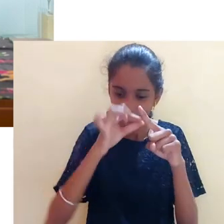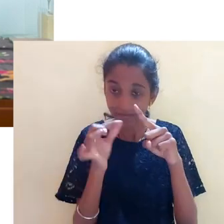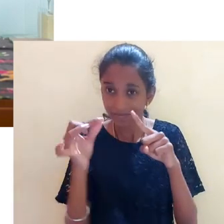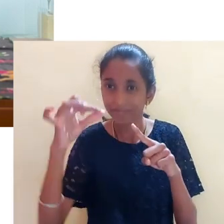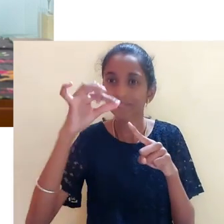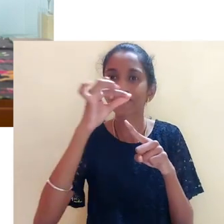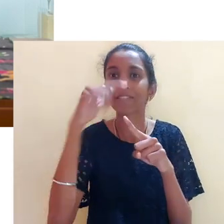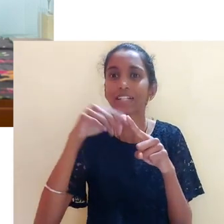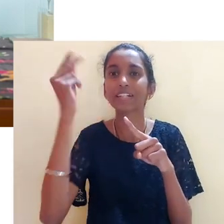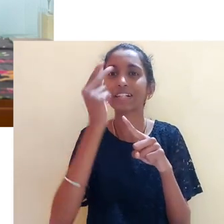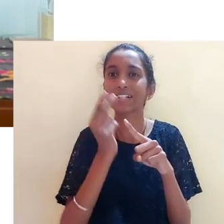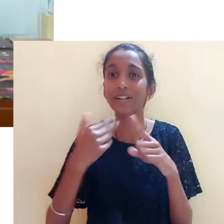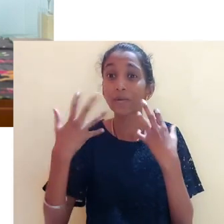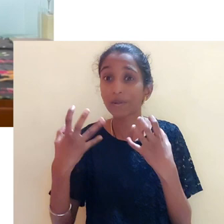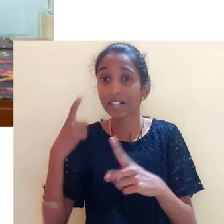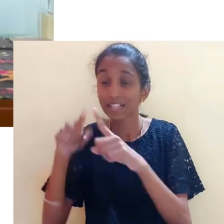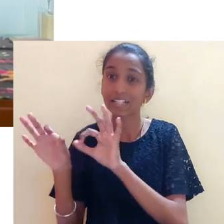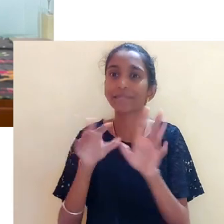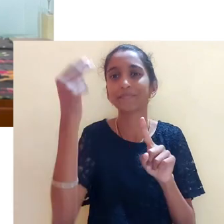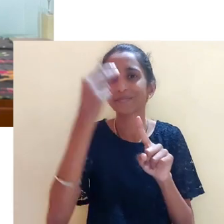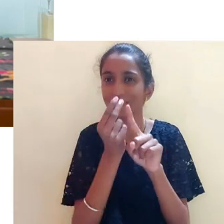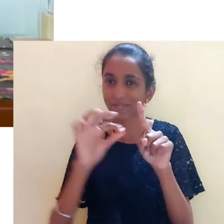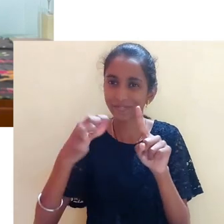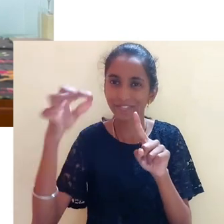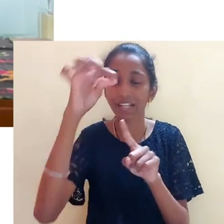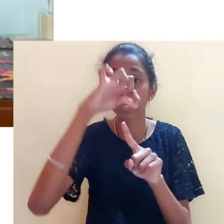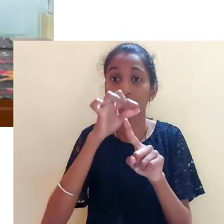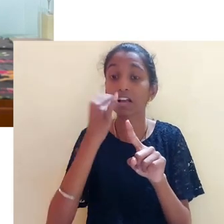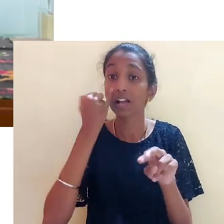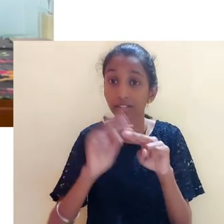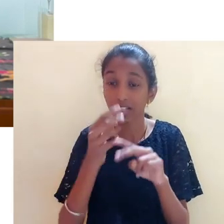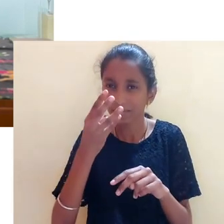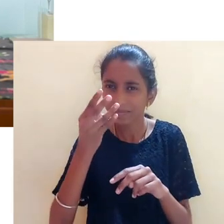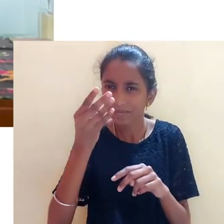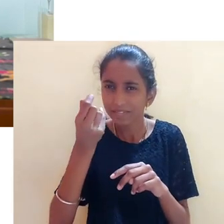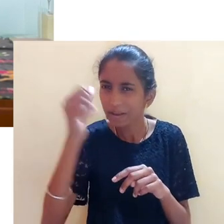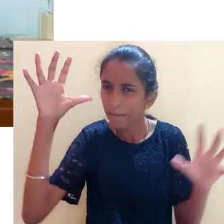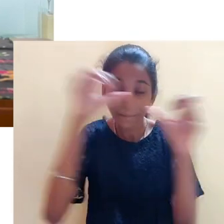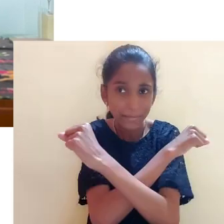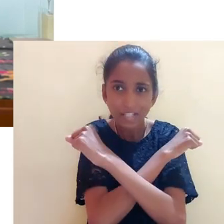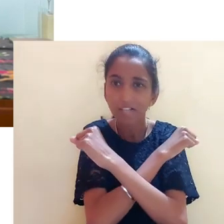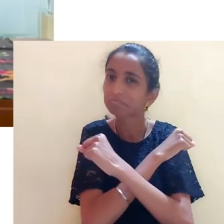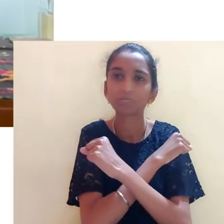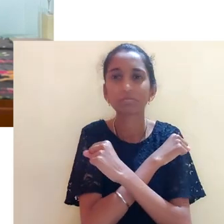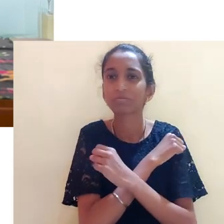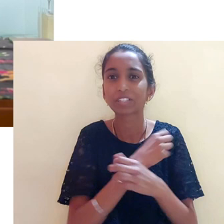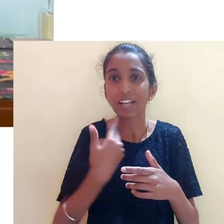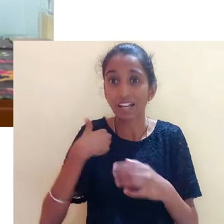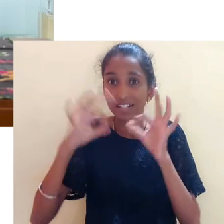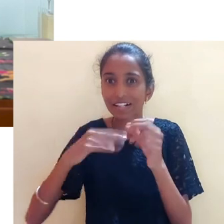the actual designs that they want. Mm. And if you lose count, you know, then it kind of basically